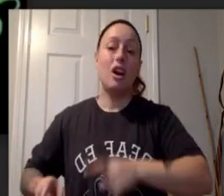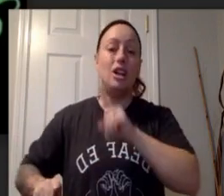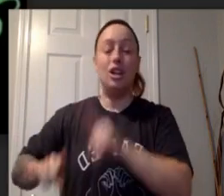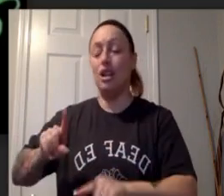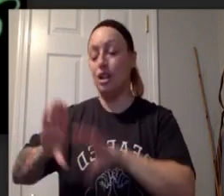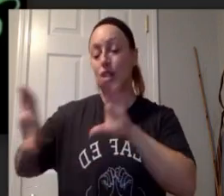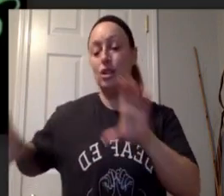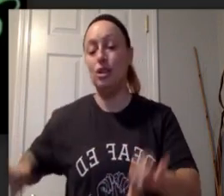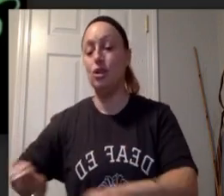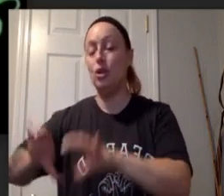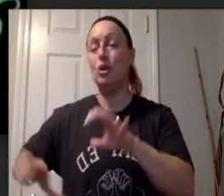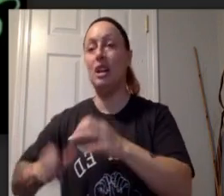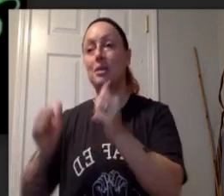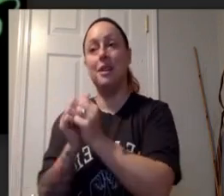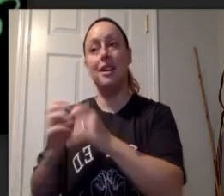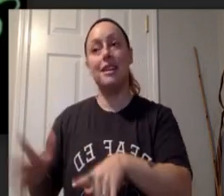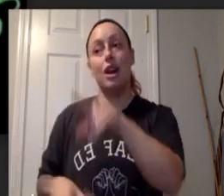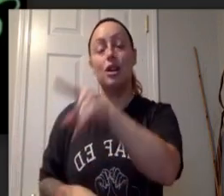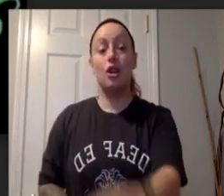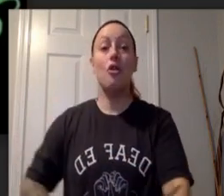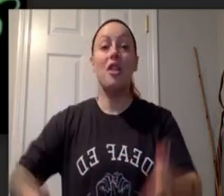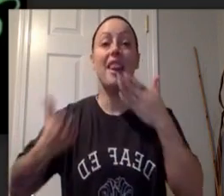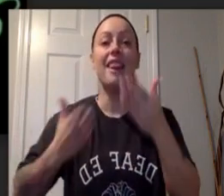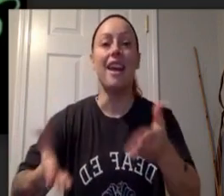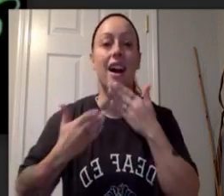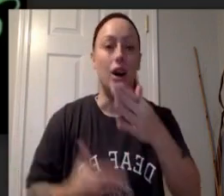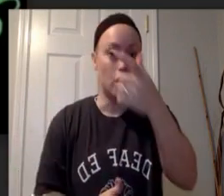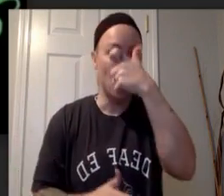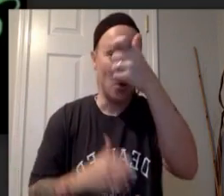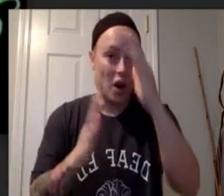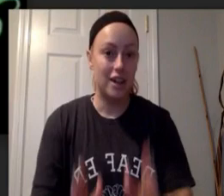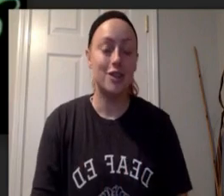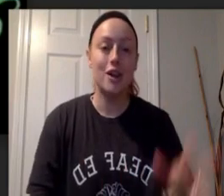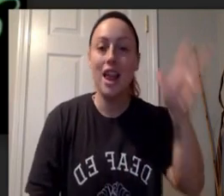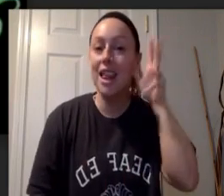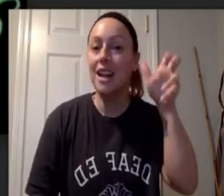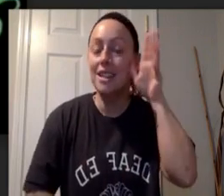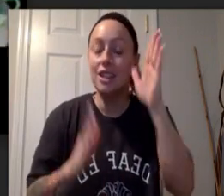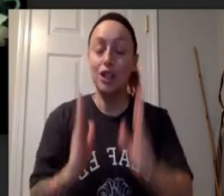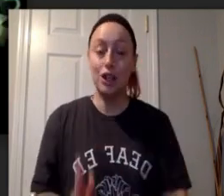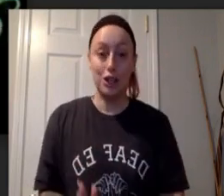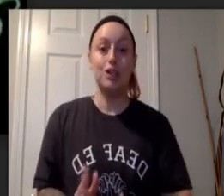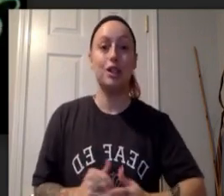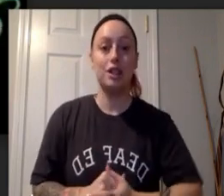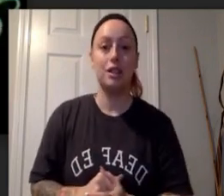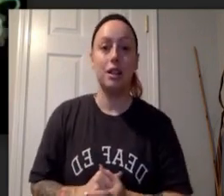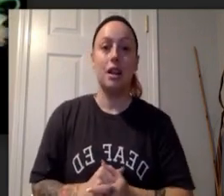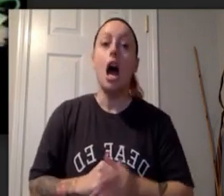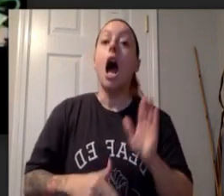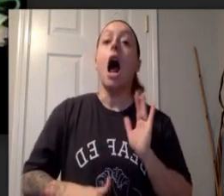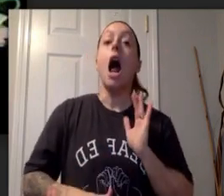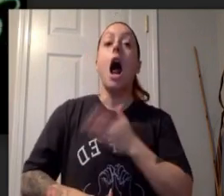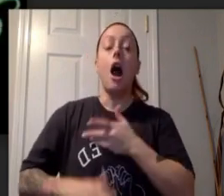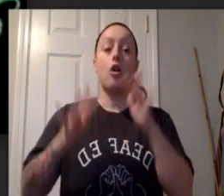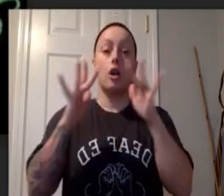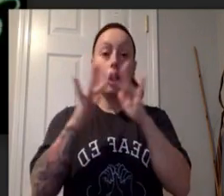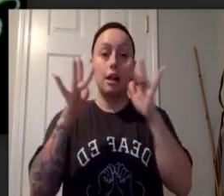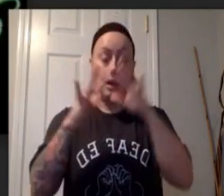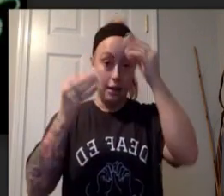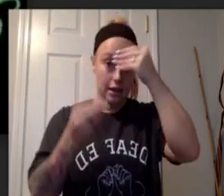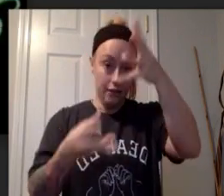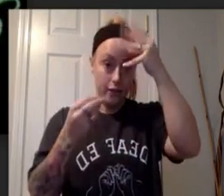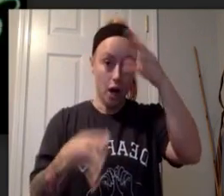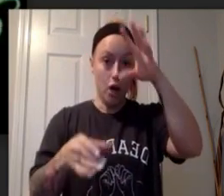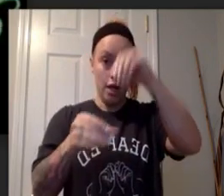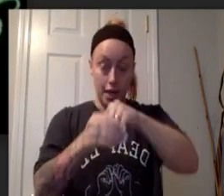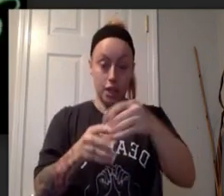And again, thank you to our watchers and listeners. Again, our contact info is in the description, is on our websites. Feel free to reach